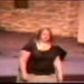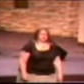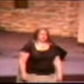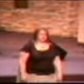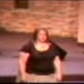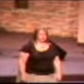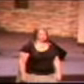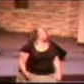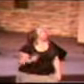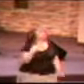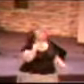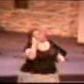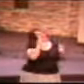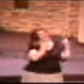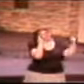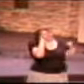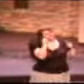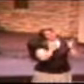I wonder sometimes